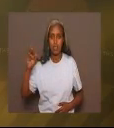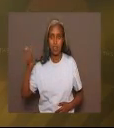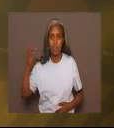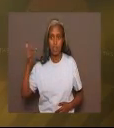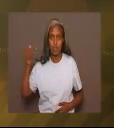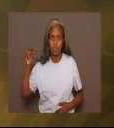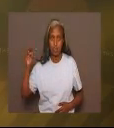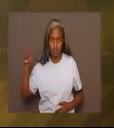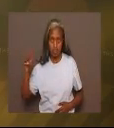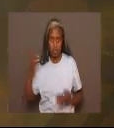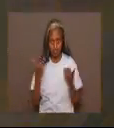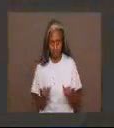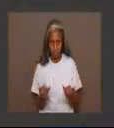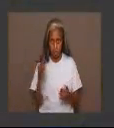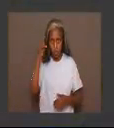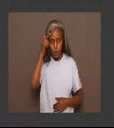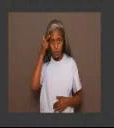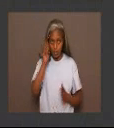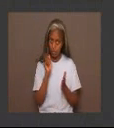Consider the example: